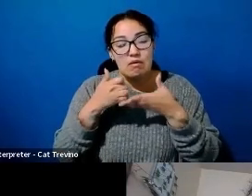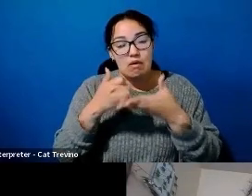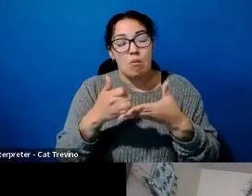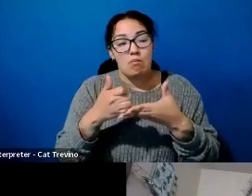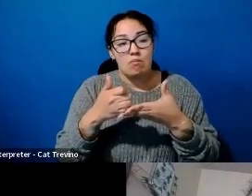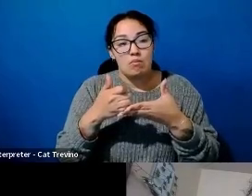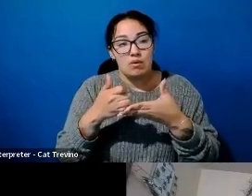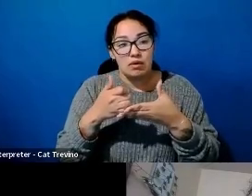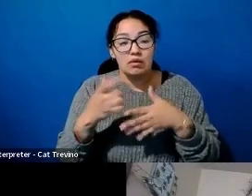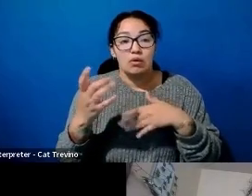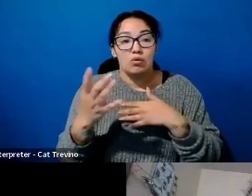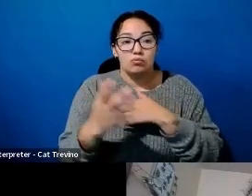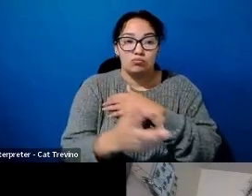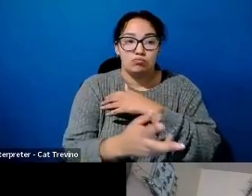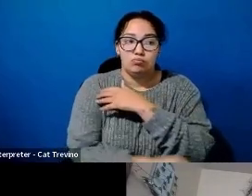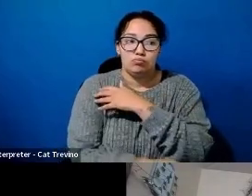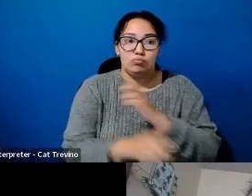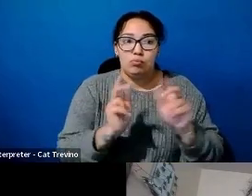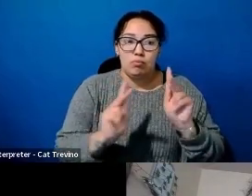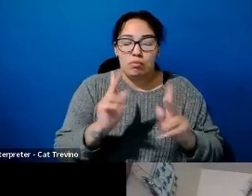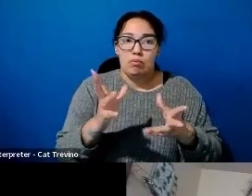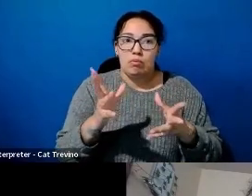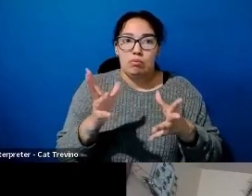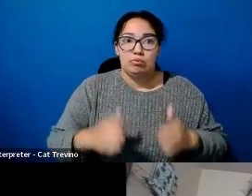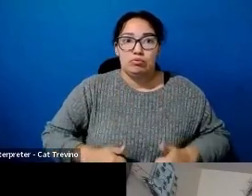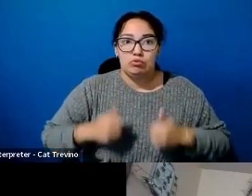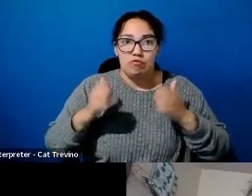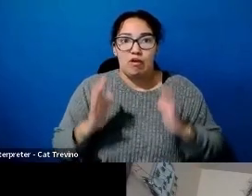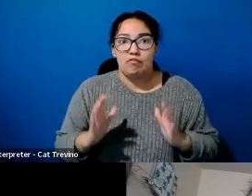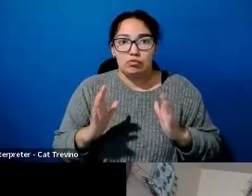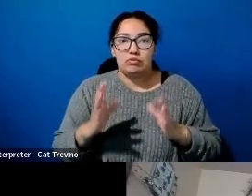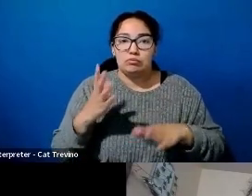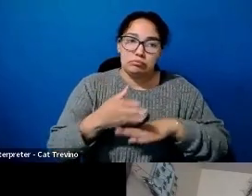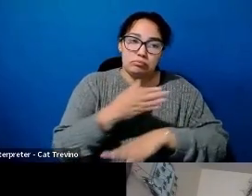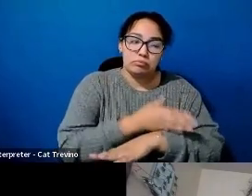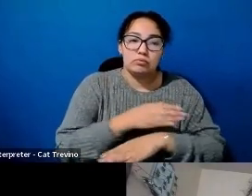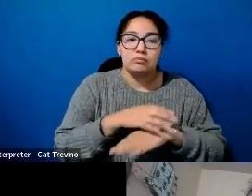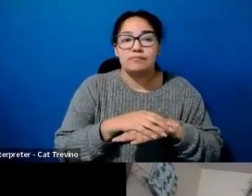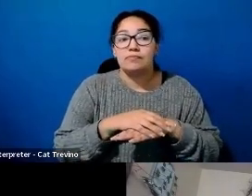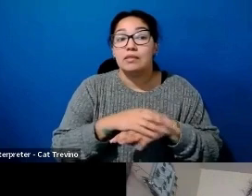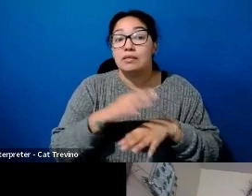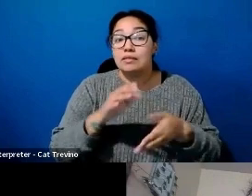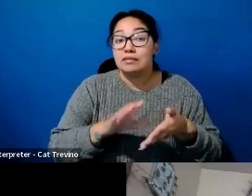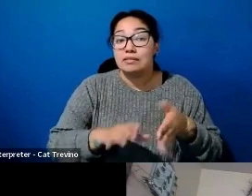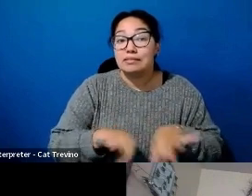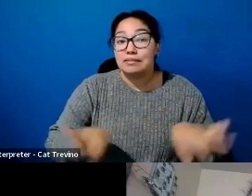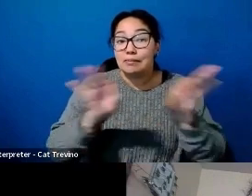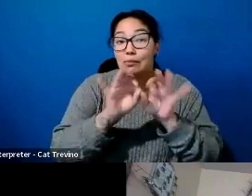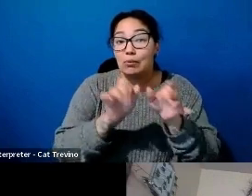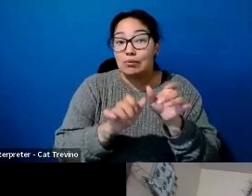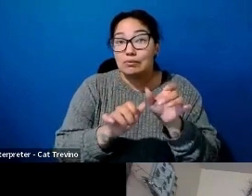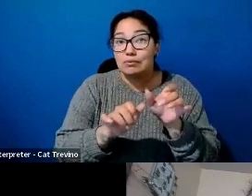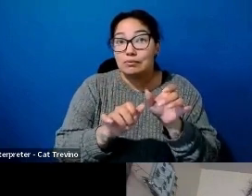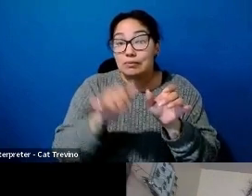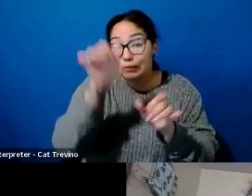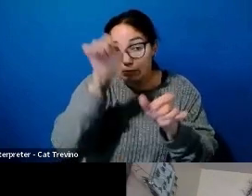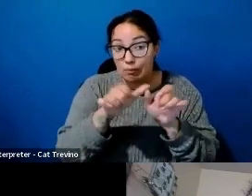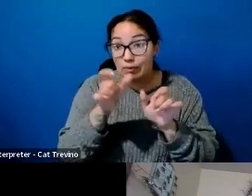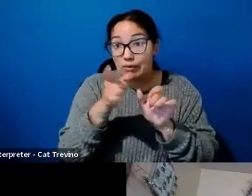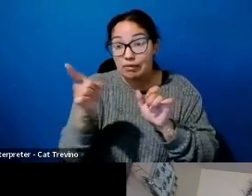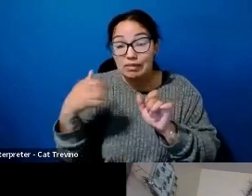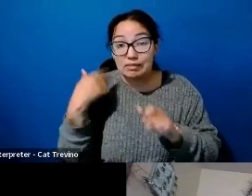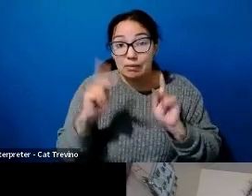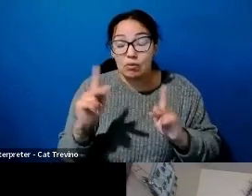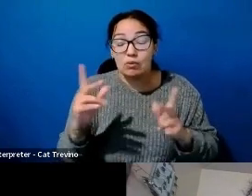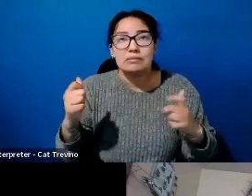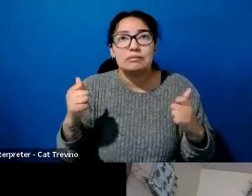trafficking survivors. And so it's important to remember that these young people are scared.